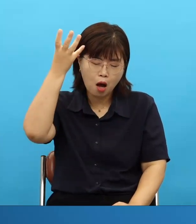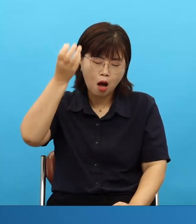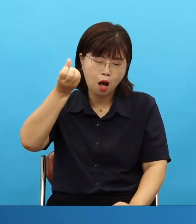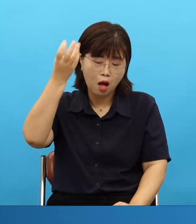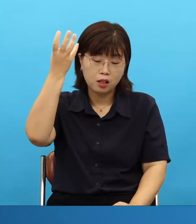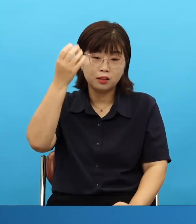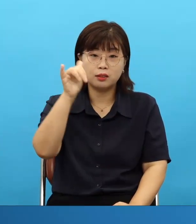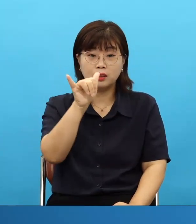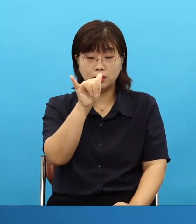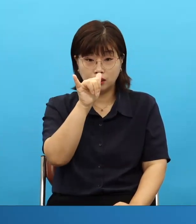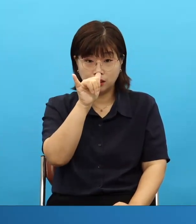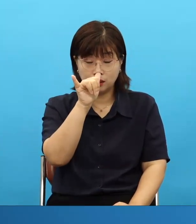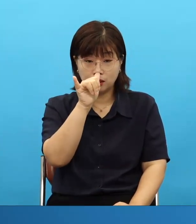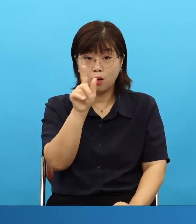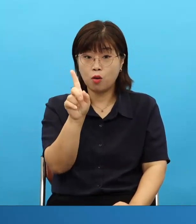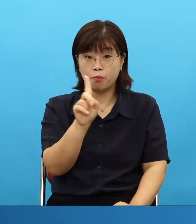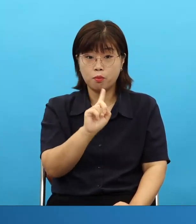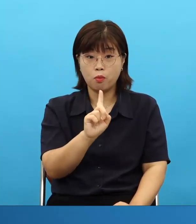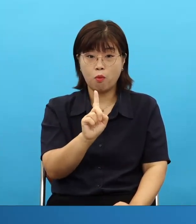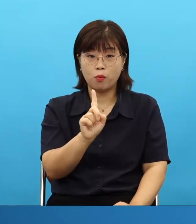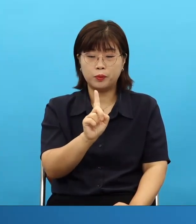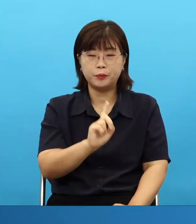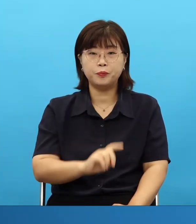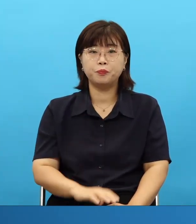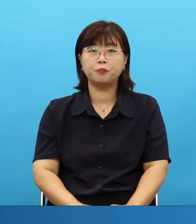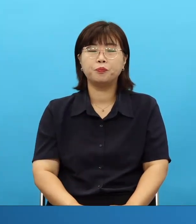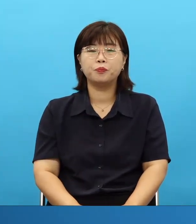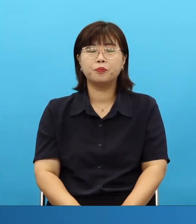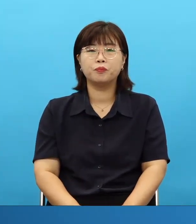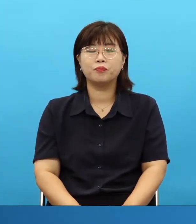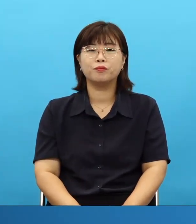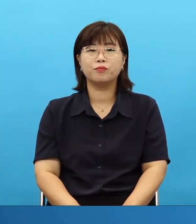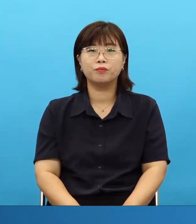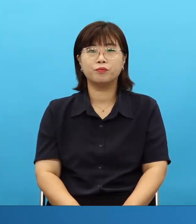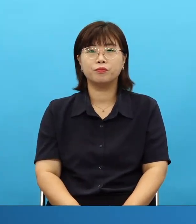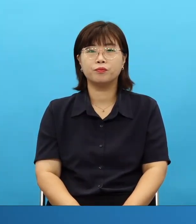important element as we live our walk of faith, but it's very easy for us to lose hold of it.